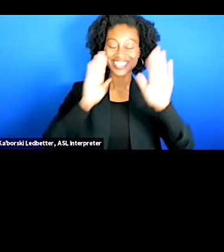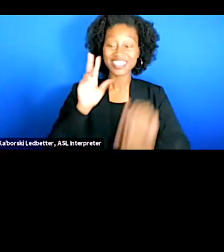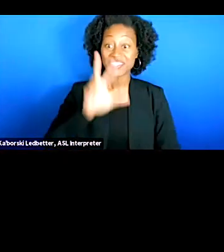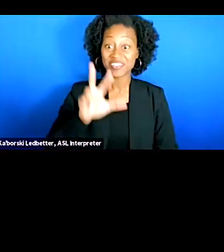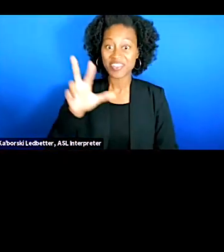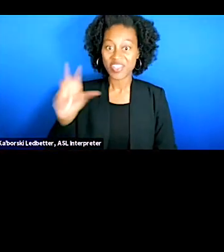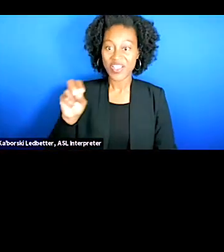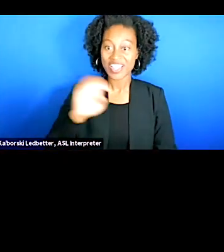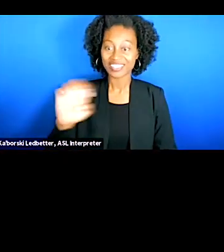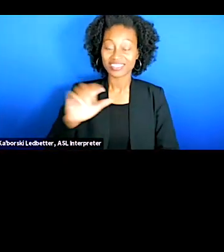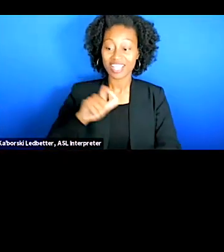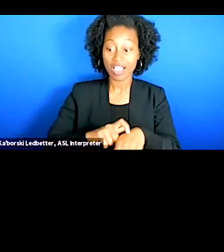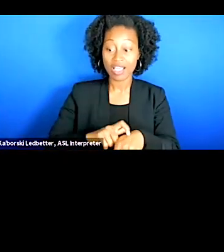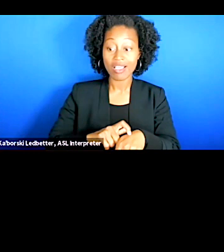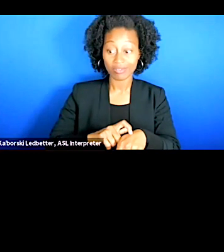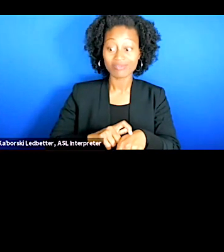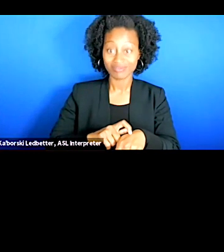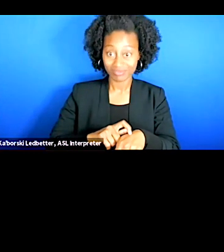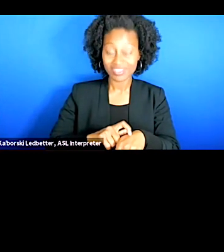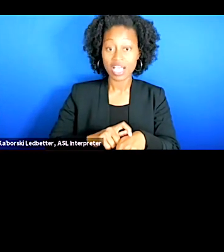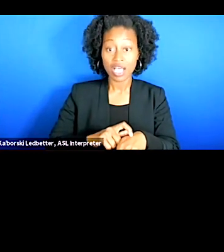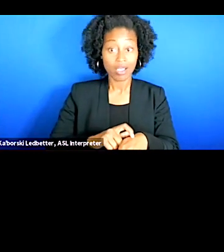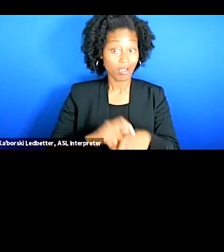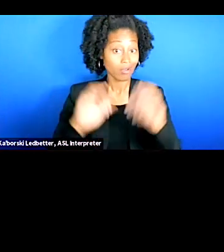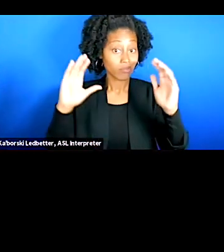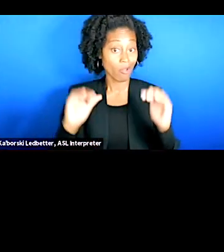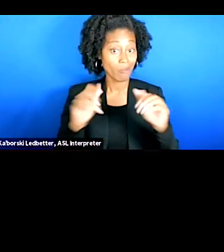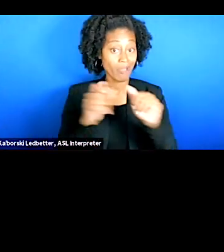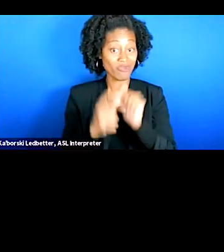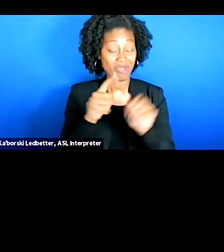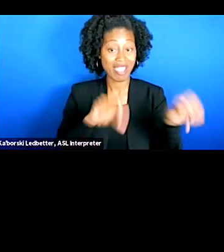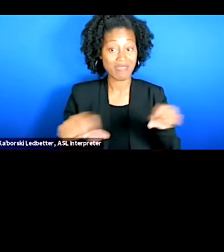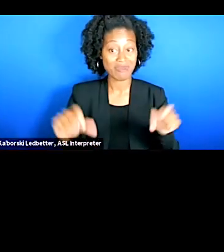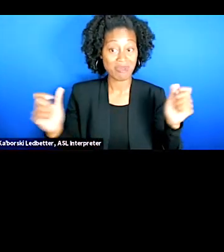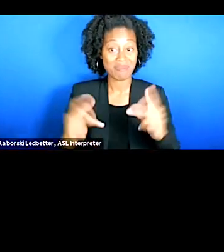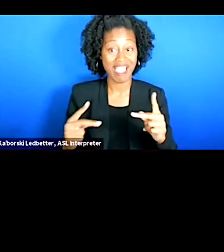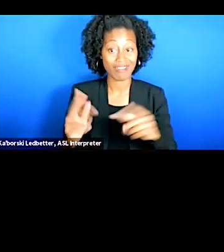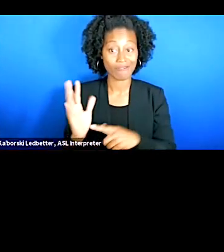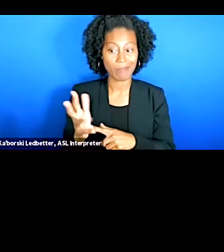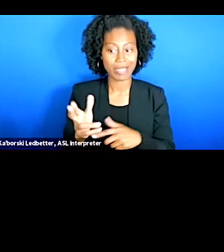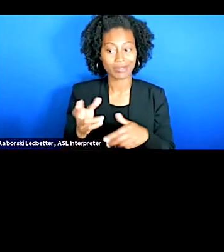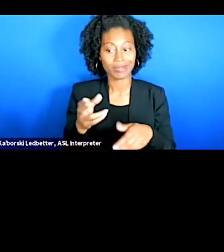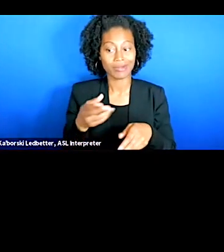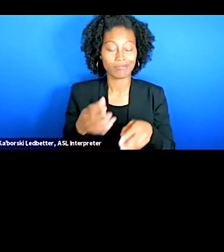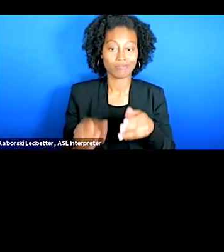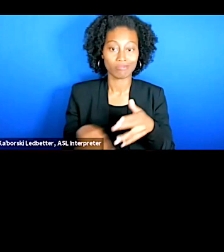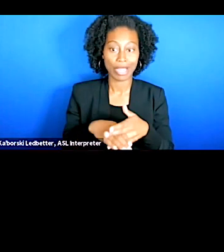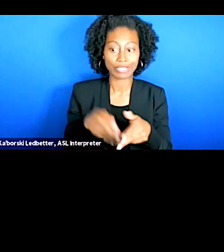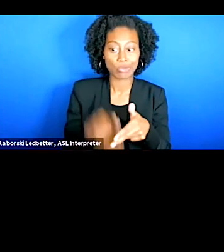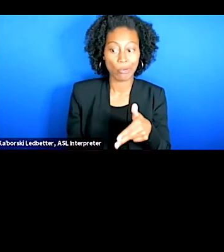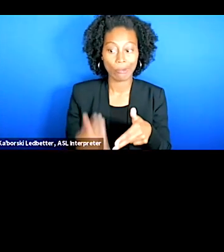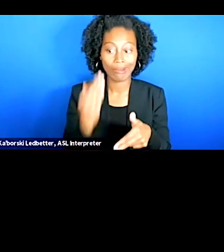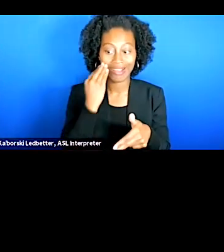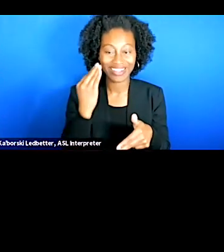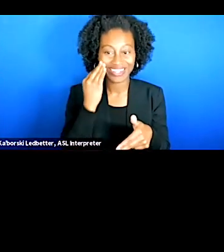been able to jump back on after that short 5-minute break. And now we're going to move on